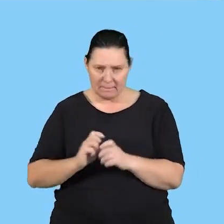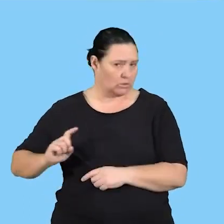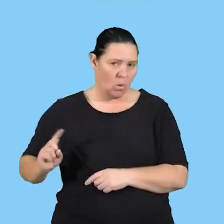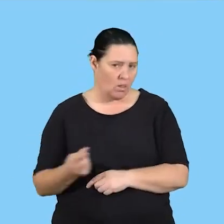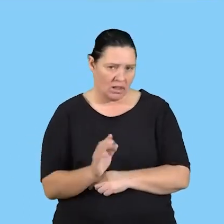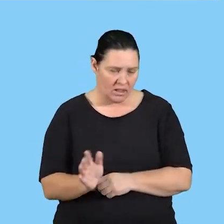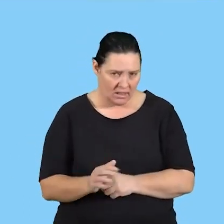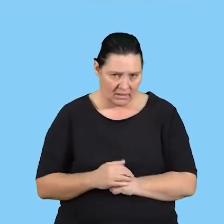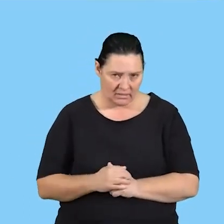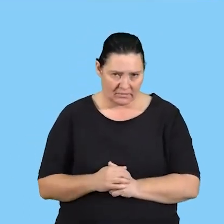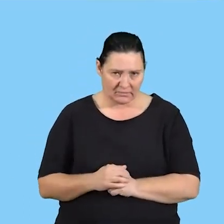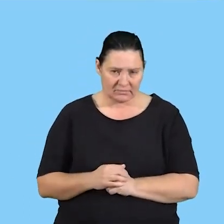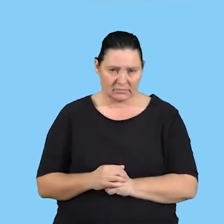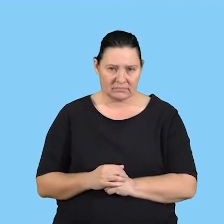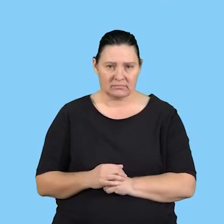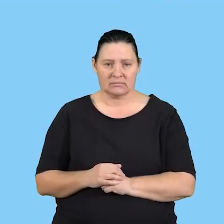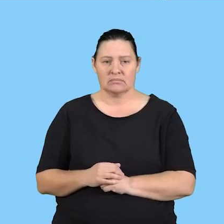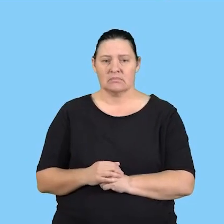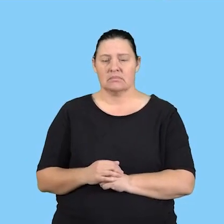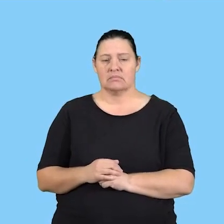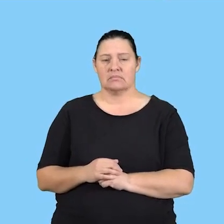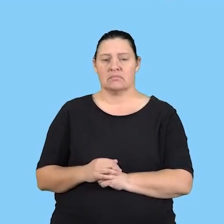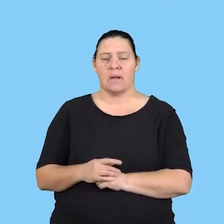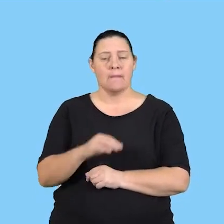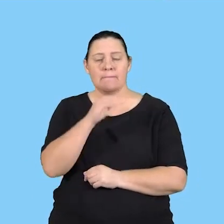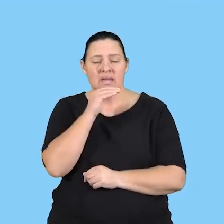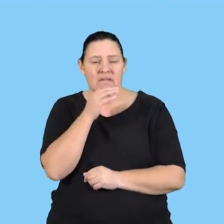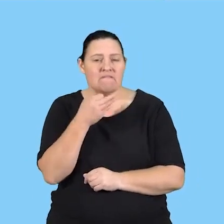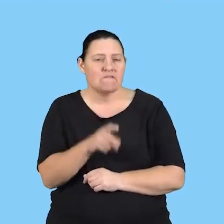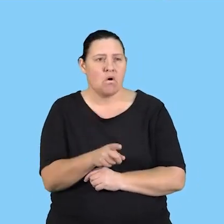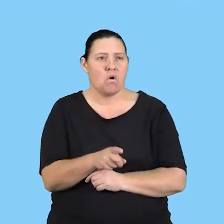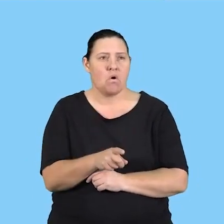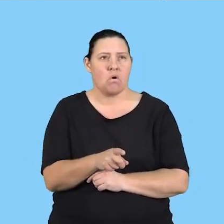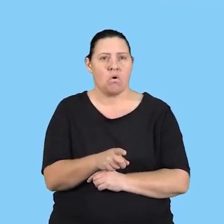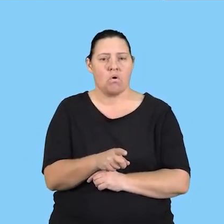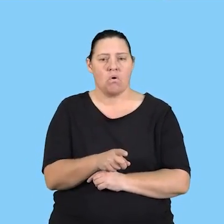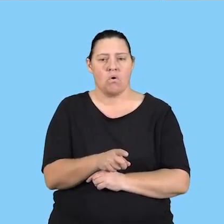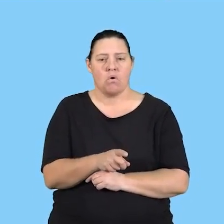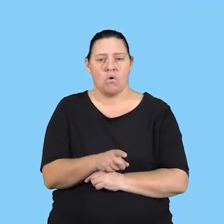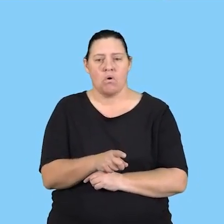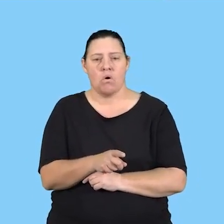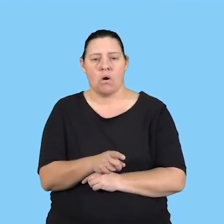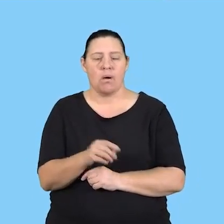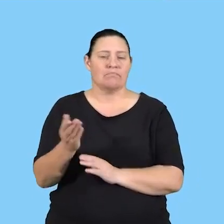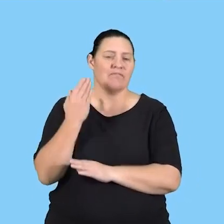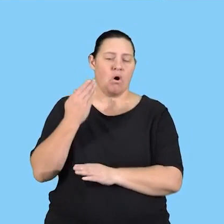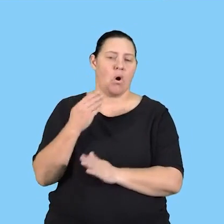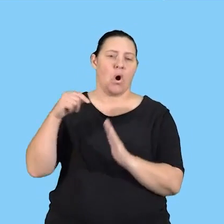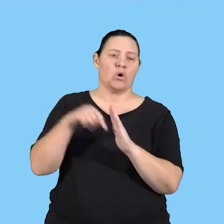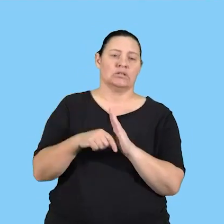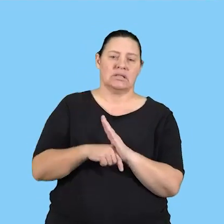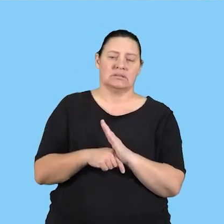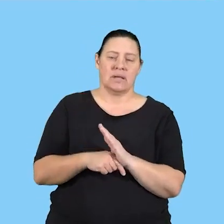all issues can be fixed. It was not meant to add trimmed content back, simply